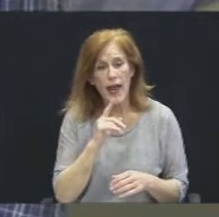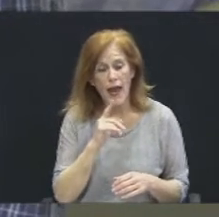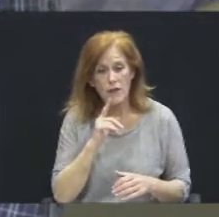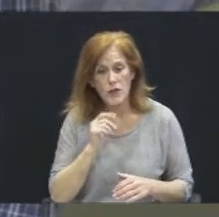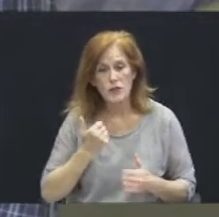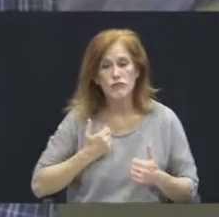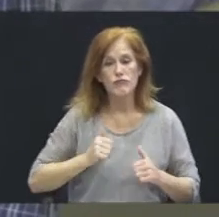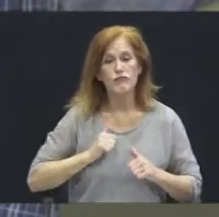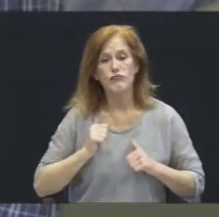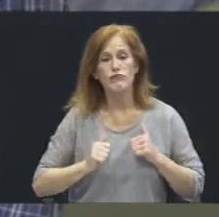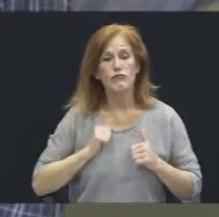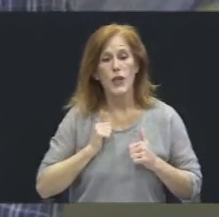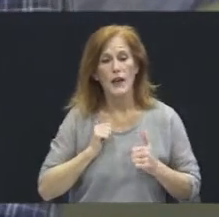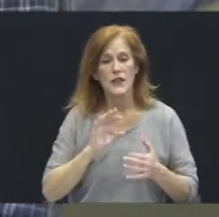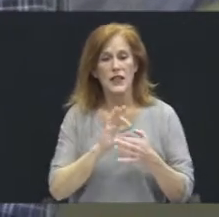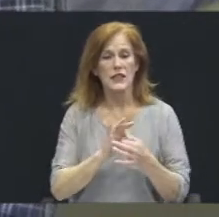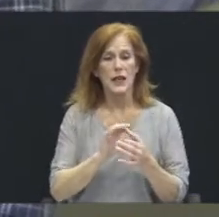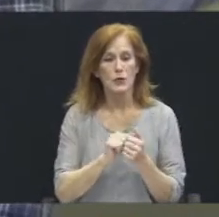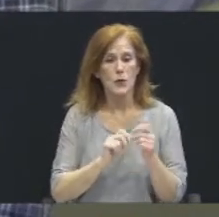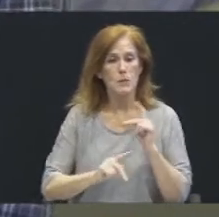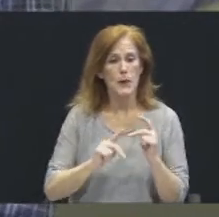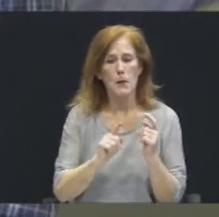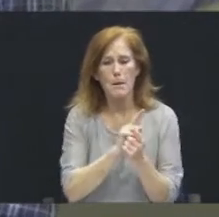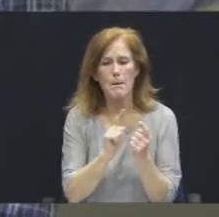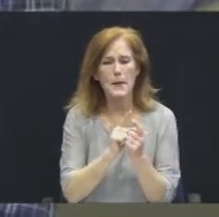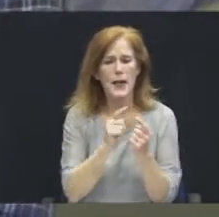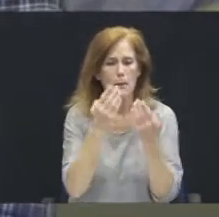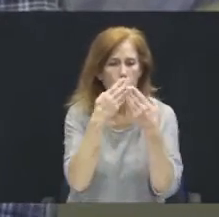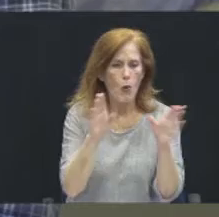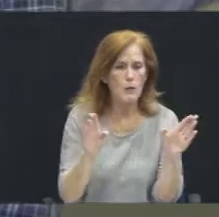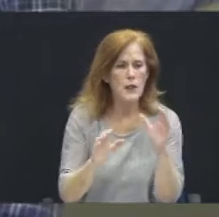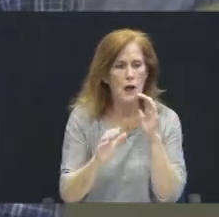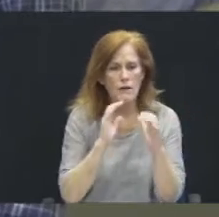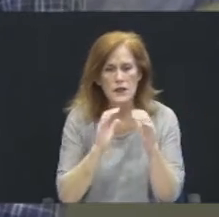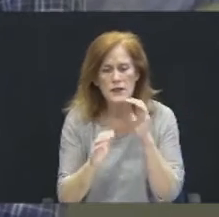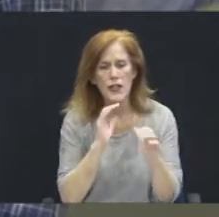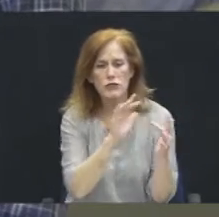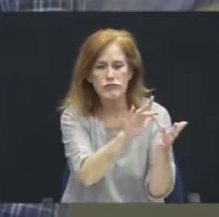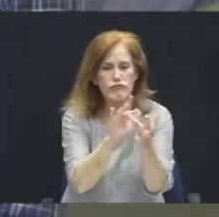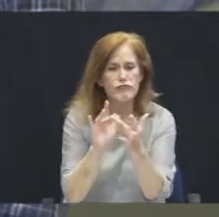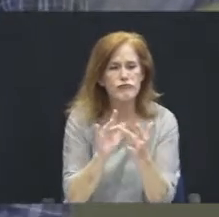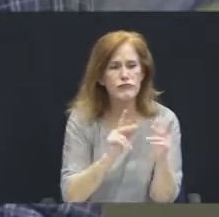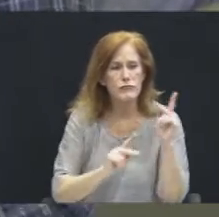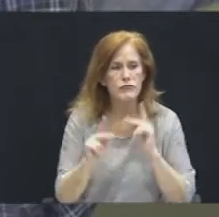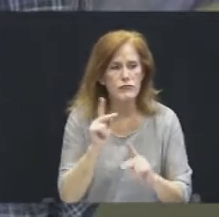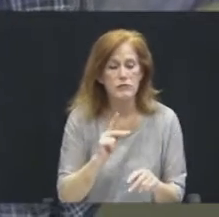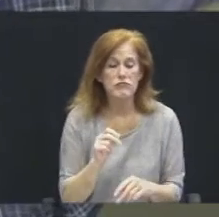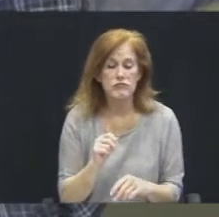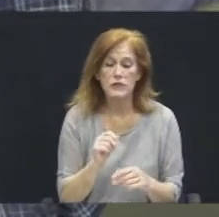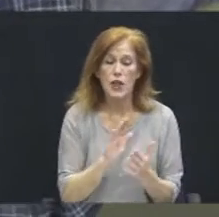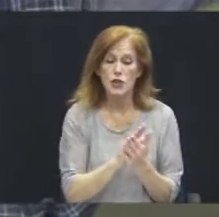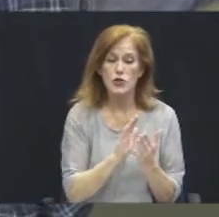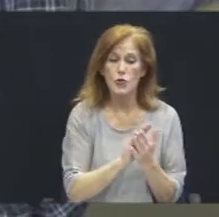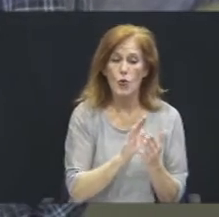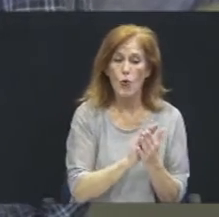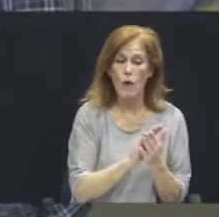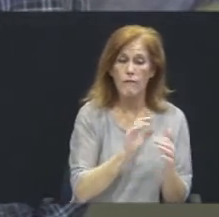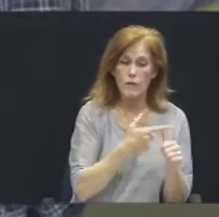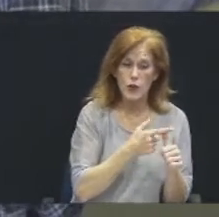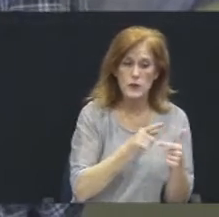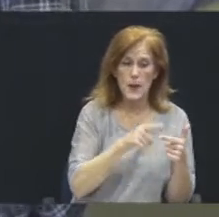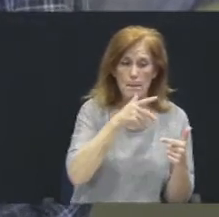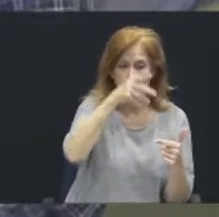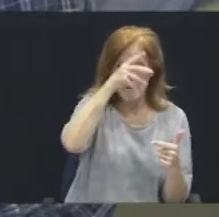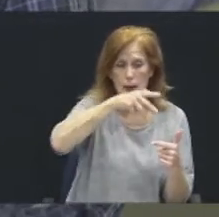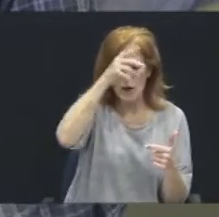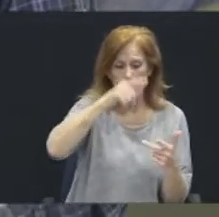to connect with people, you have to be open to those conversations. But yeah, schools first, parents,